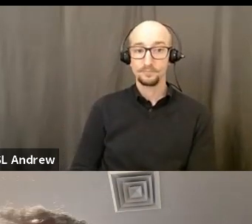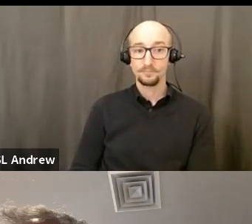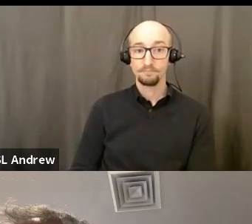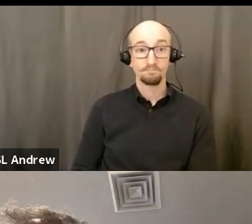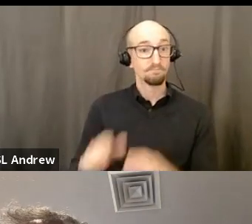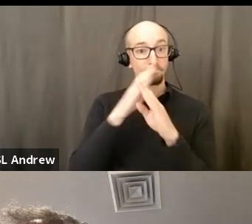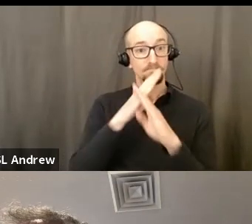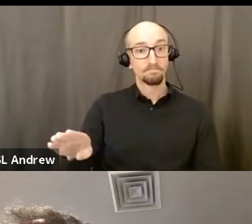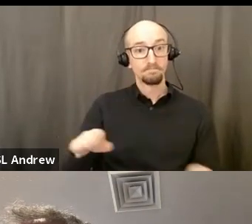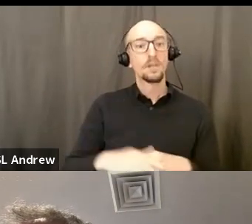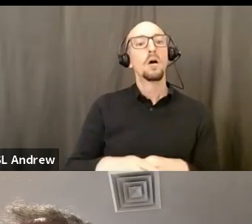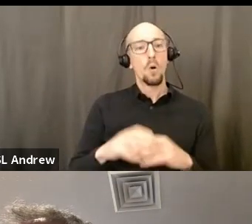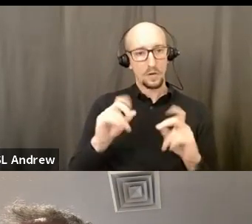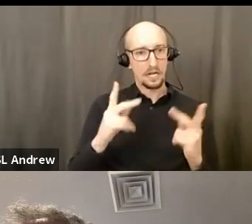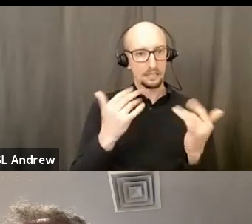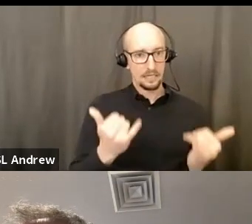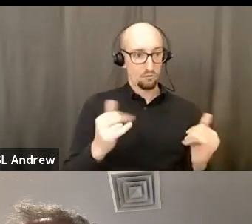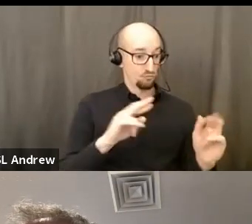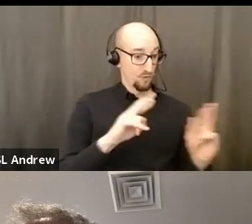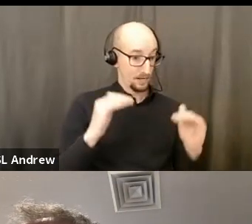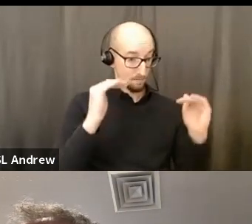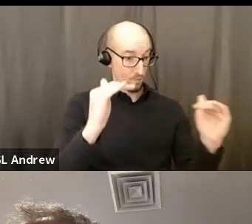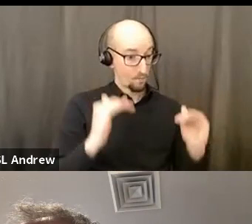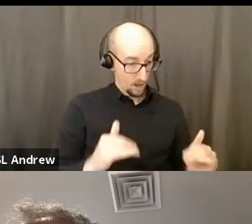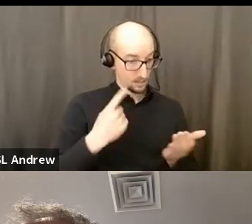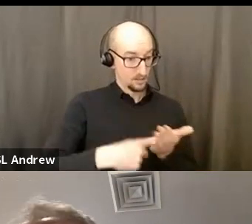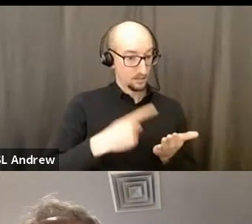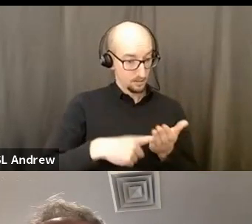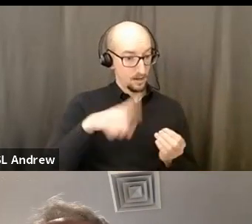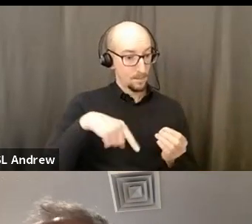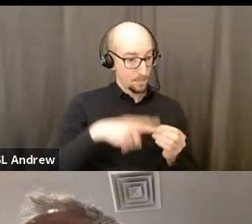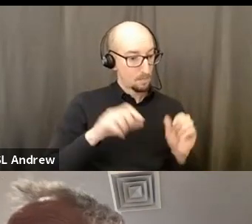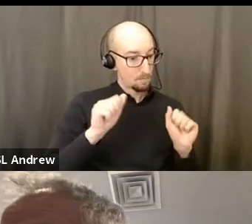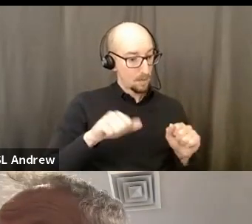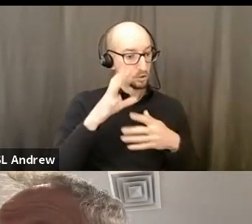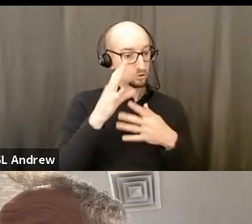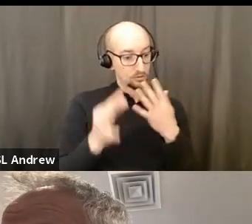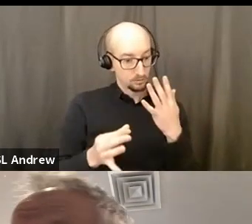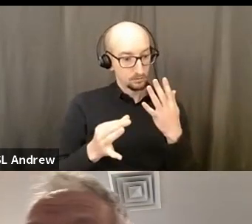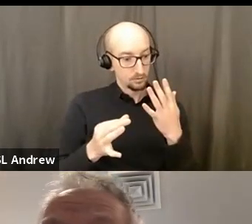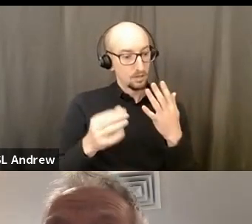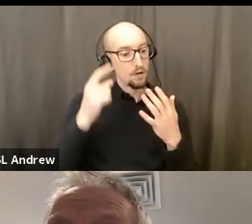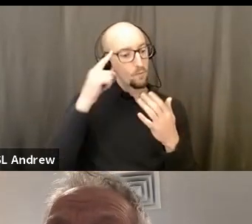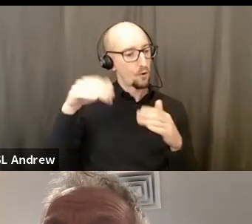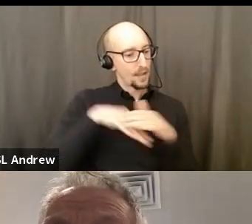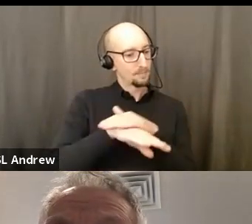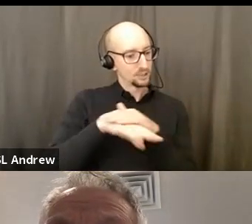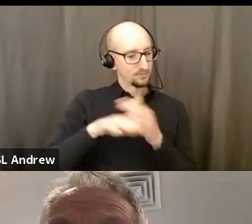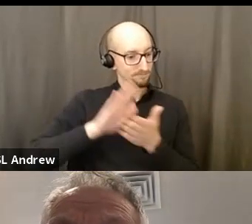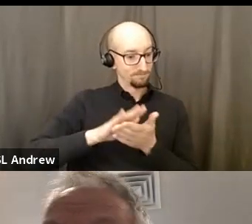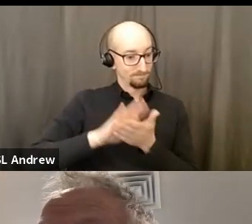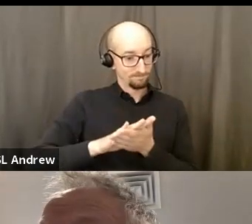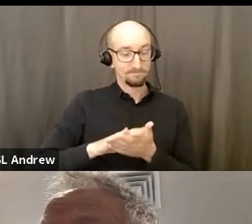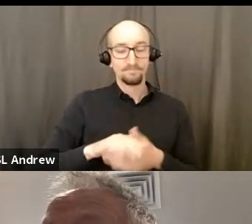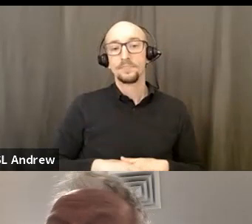Hearing none, we will move on then to the discussion of possible criteria for admissions.